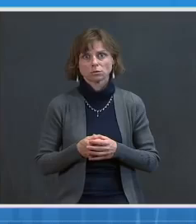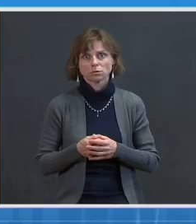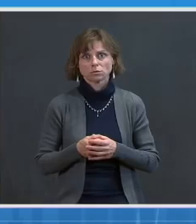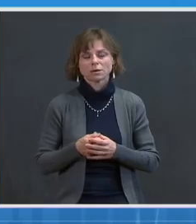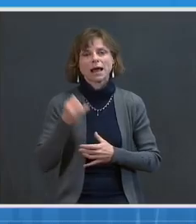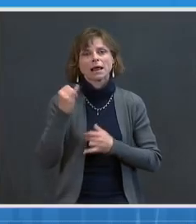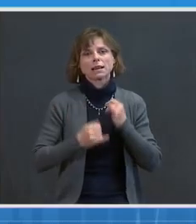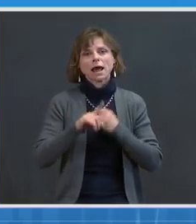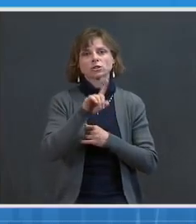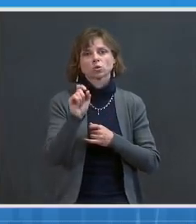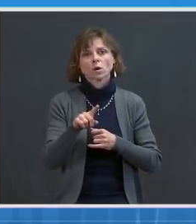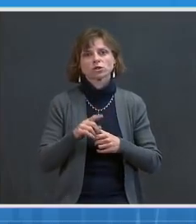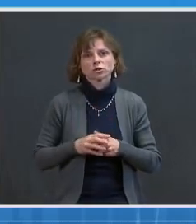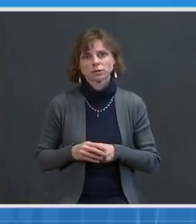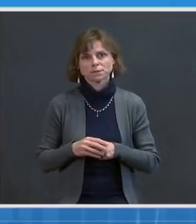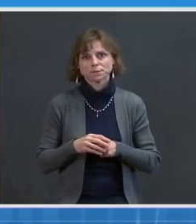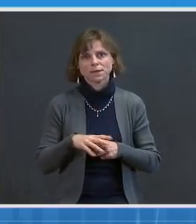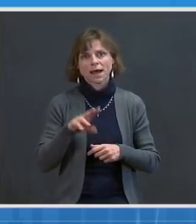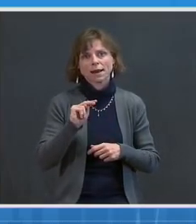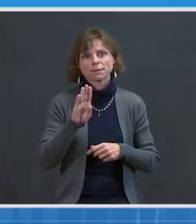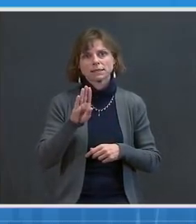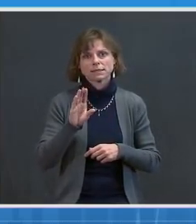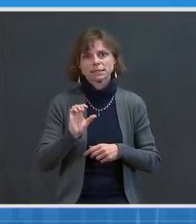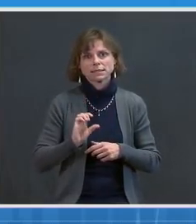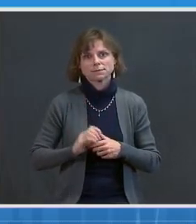question will go to Shannon Pettypiece at NBC.